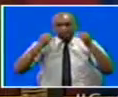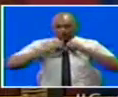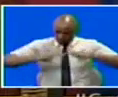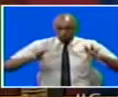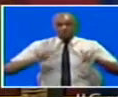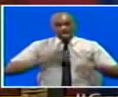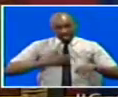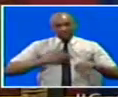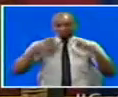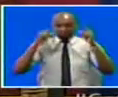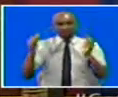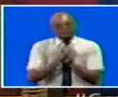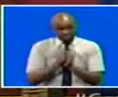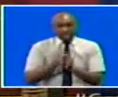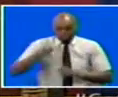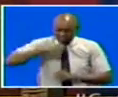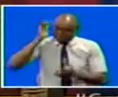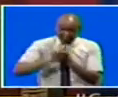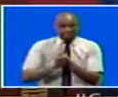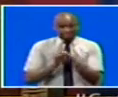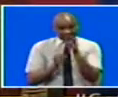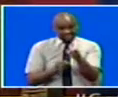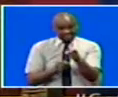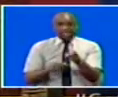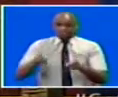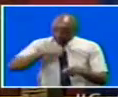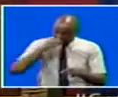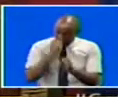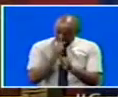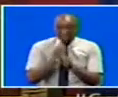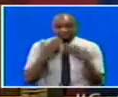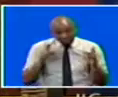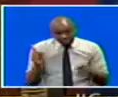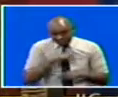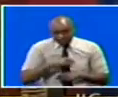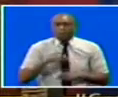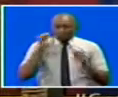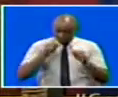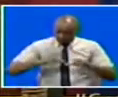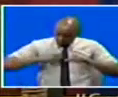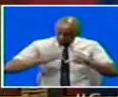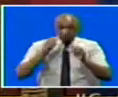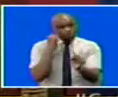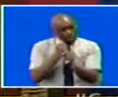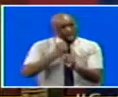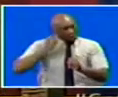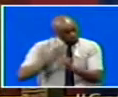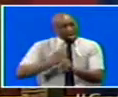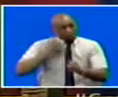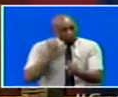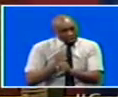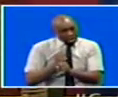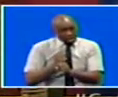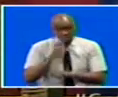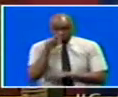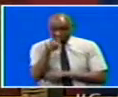devolution. We believe in it. We have worked and will continue to work in order for